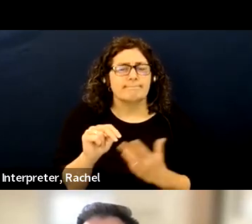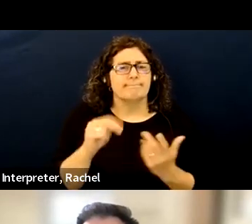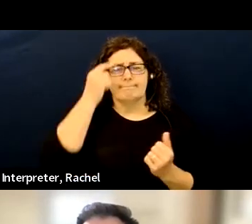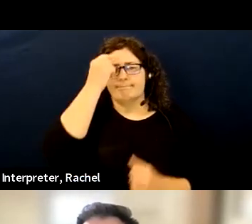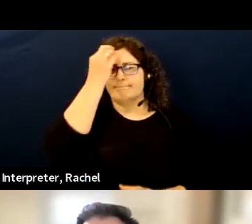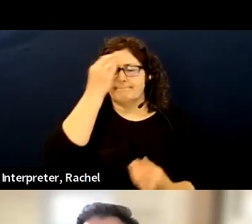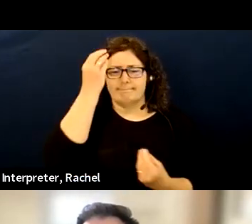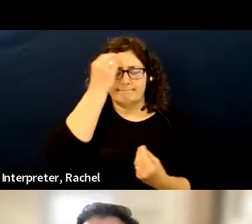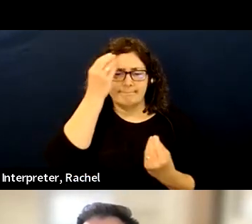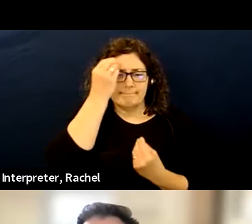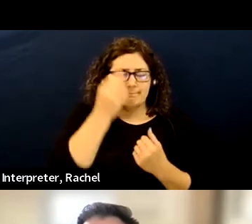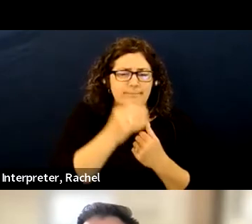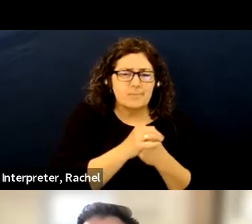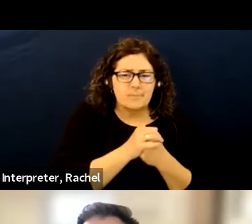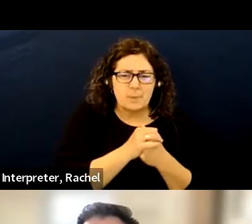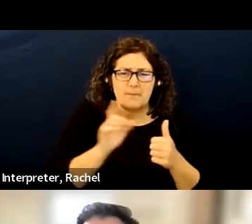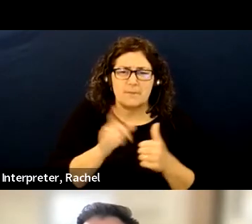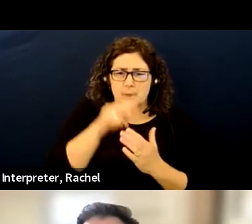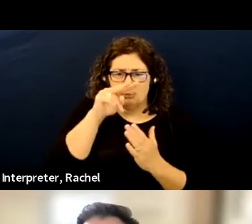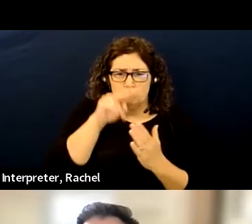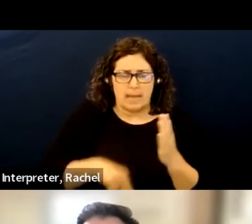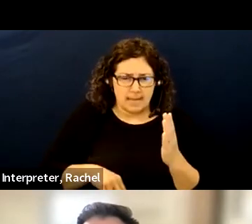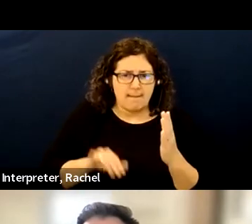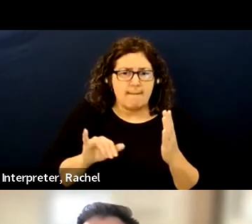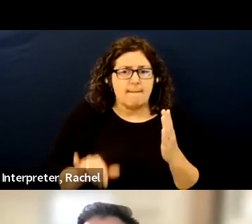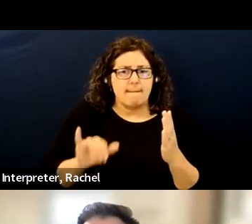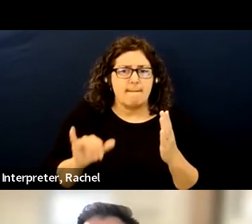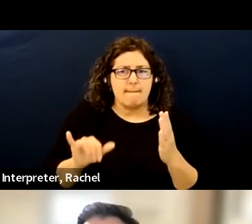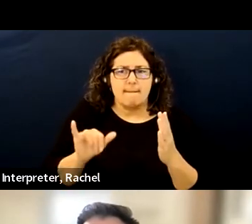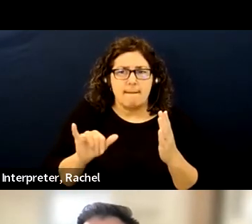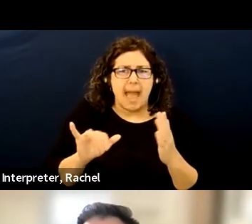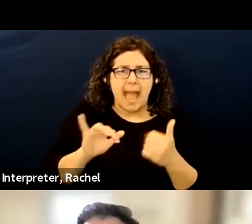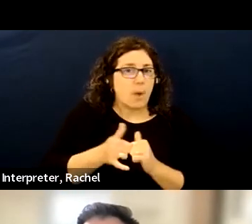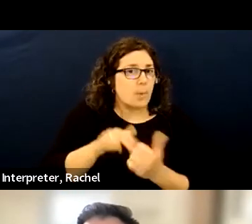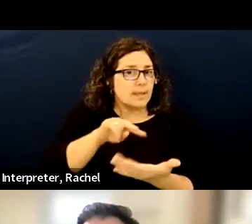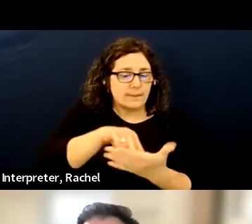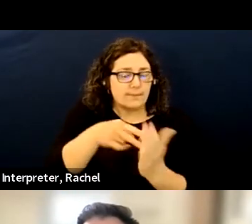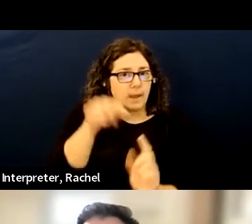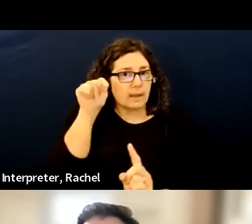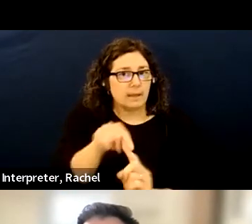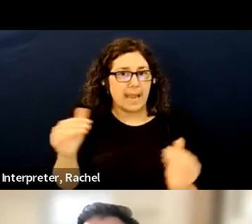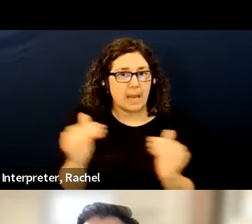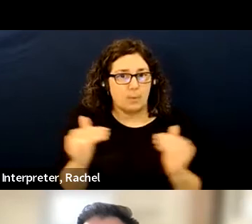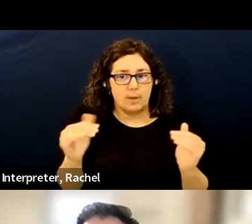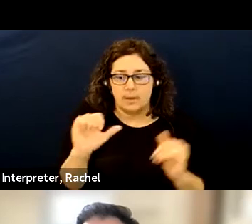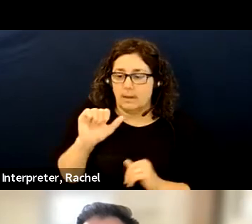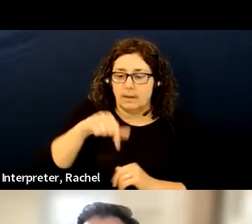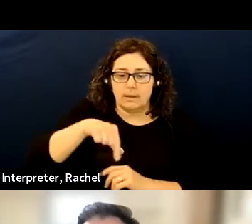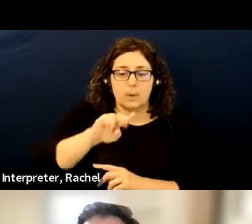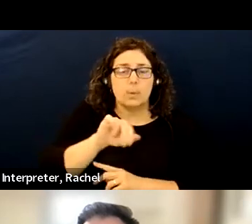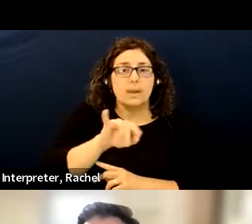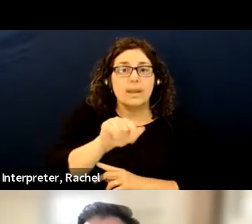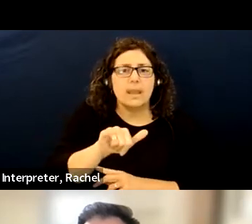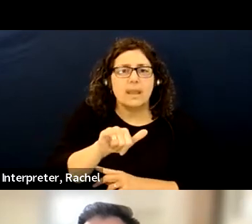when I first read this prompt was exactly how we're defining equity from the beginning,